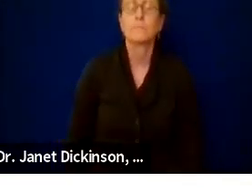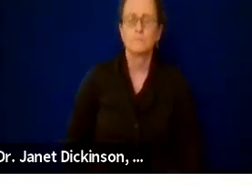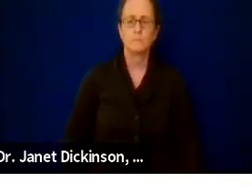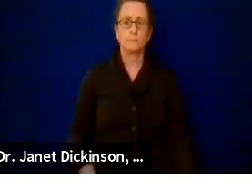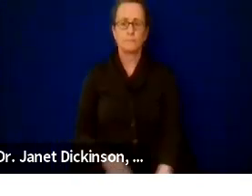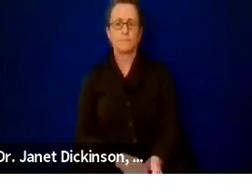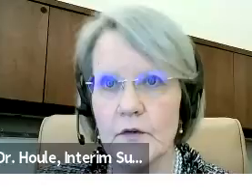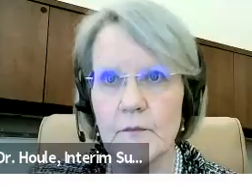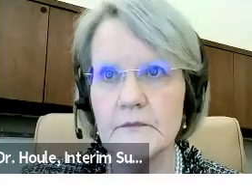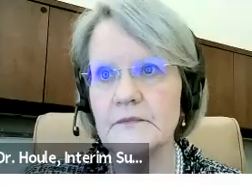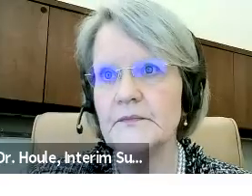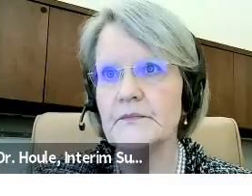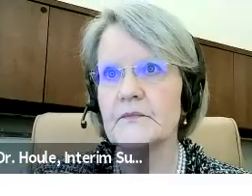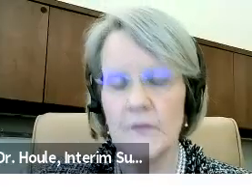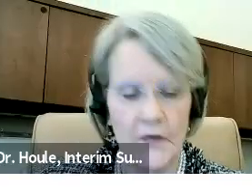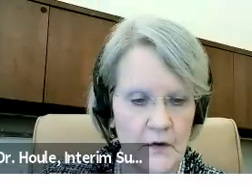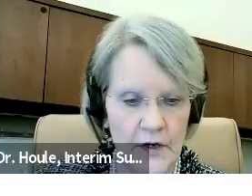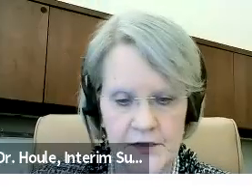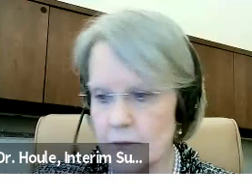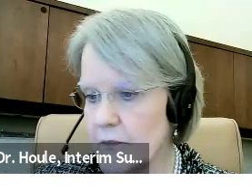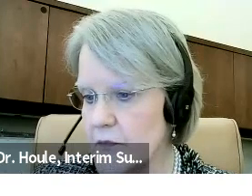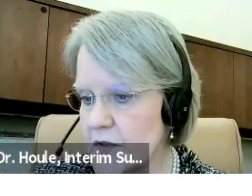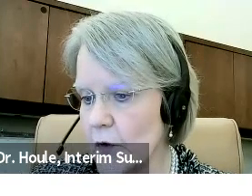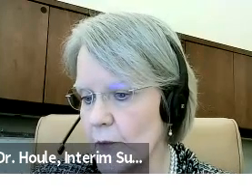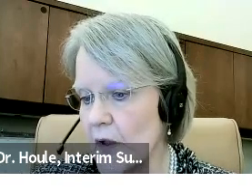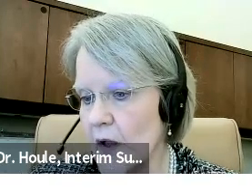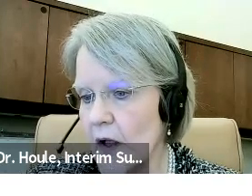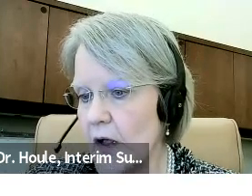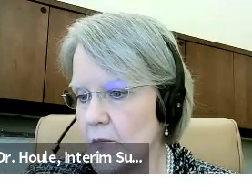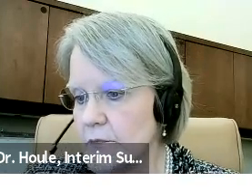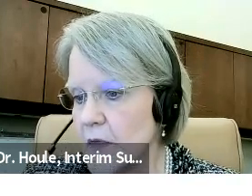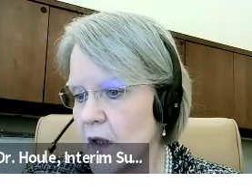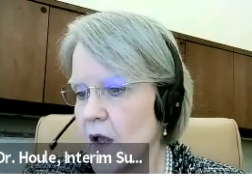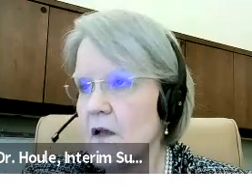There, I think you're good. All right. So